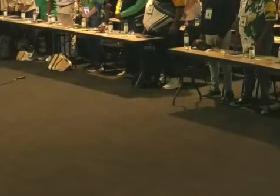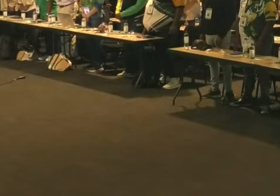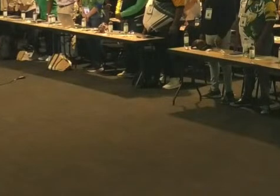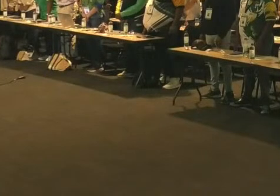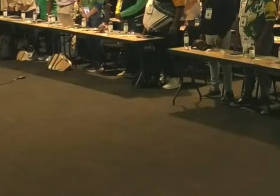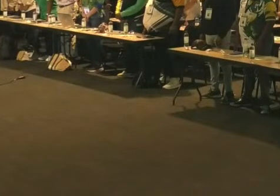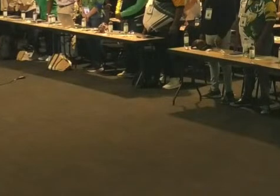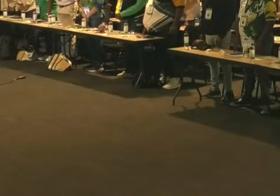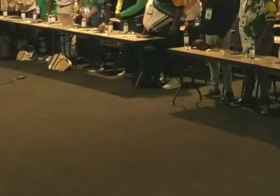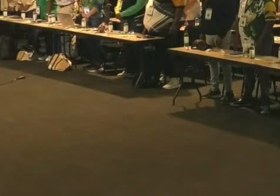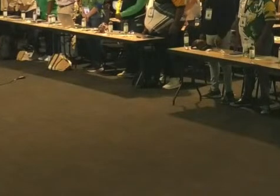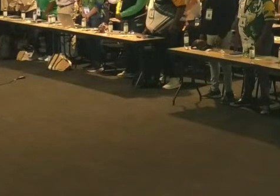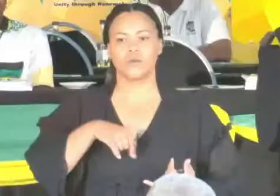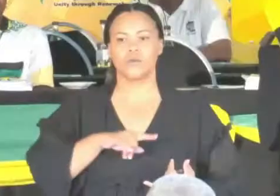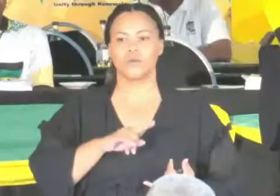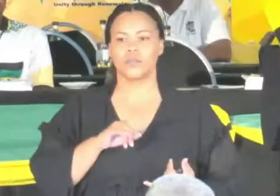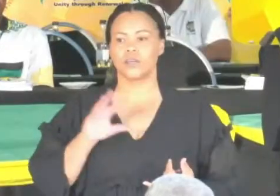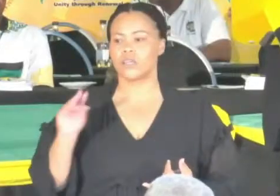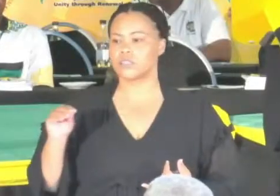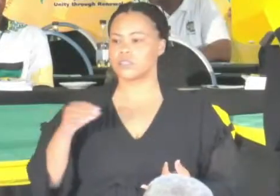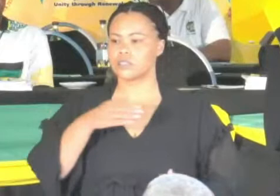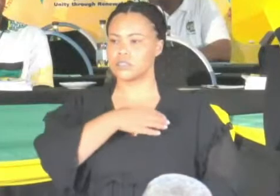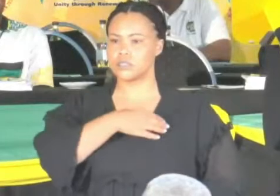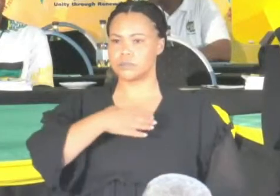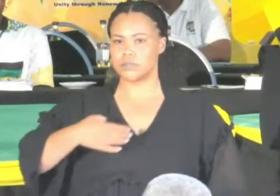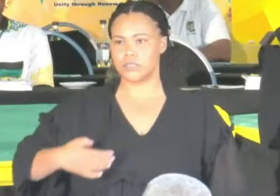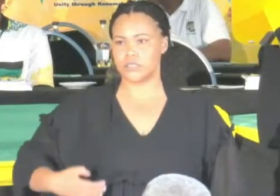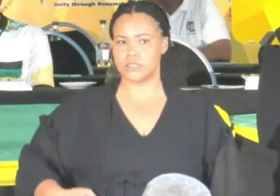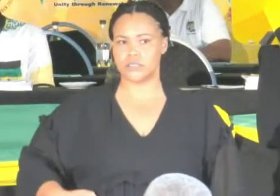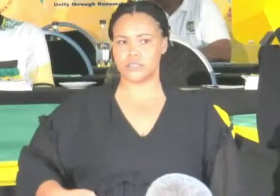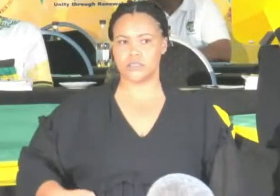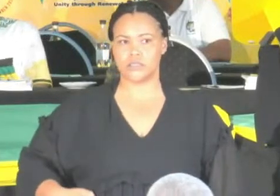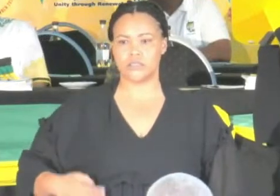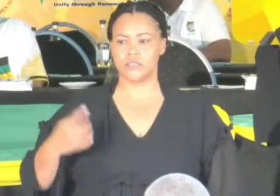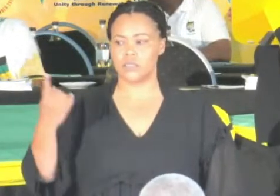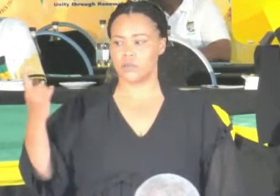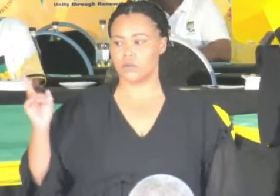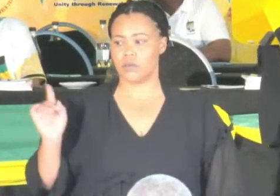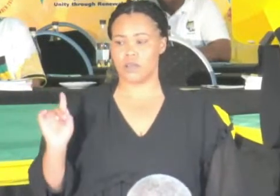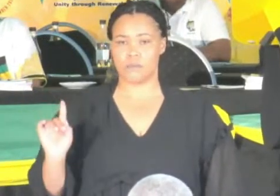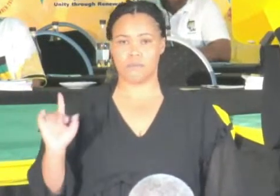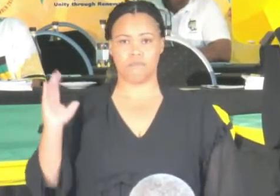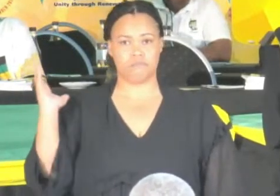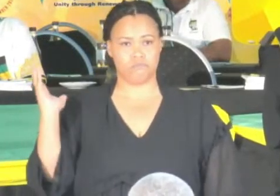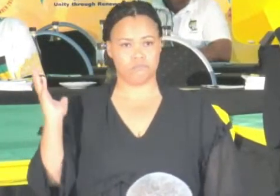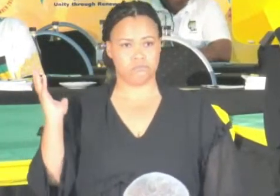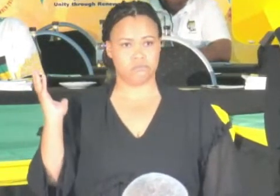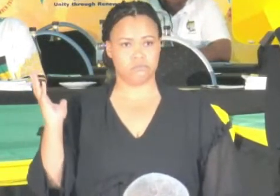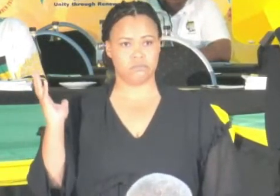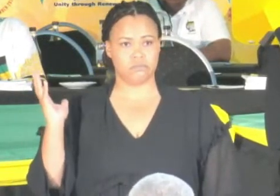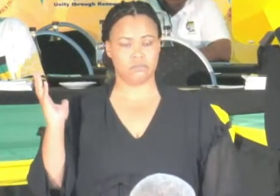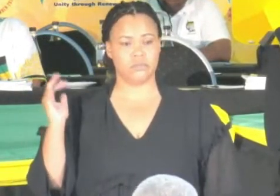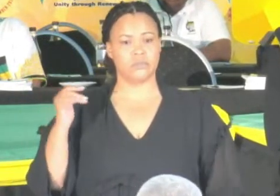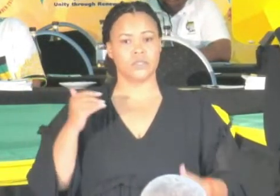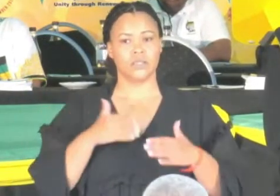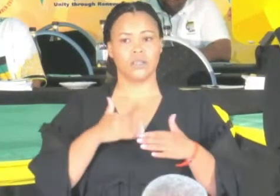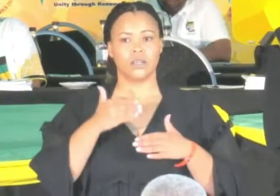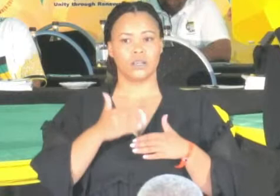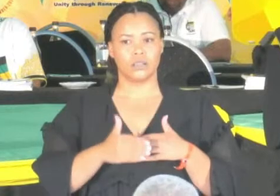We're going to call the president to give us opening remarks, and from